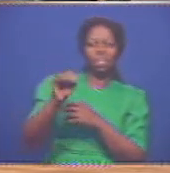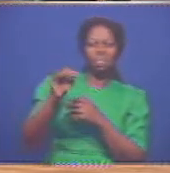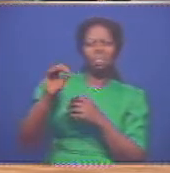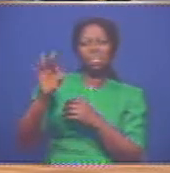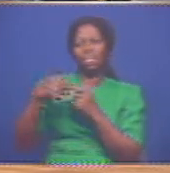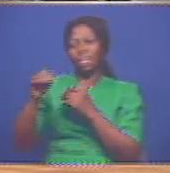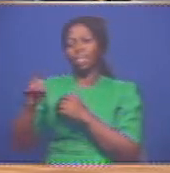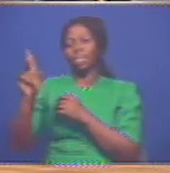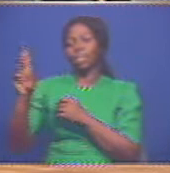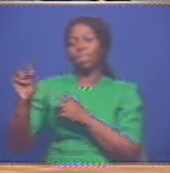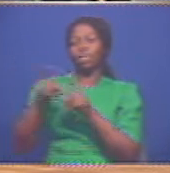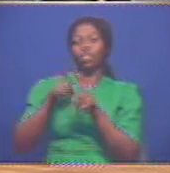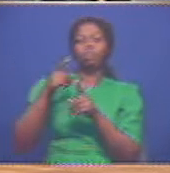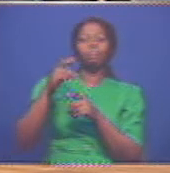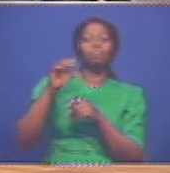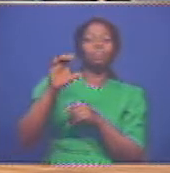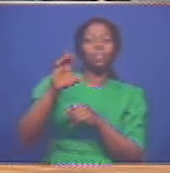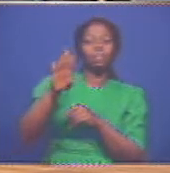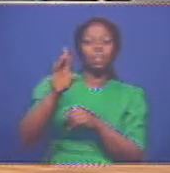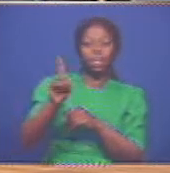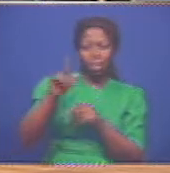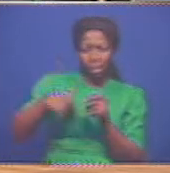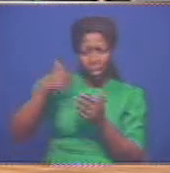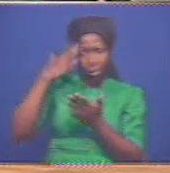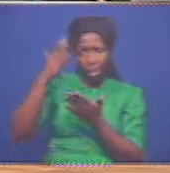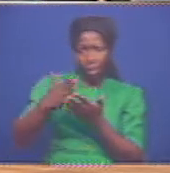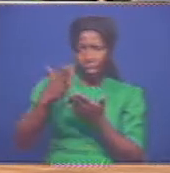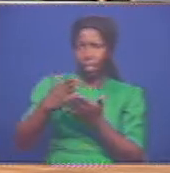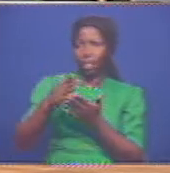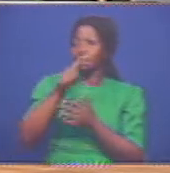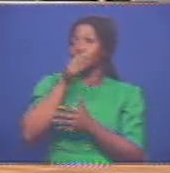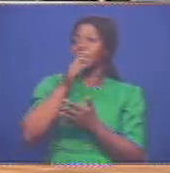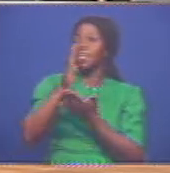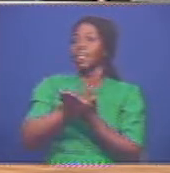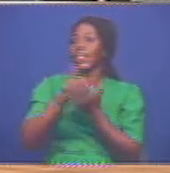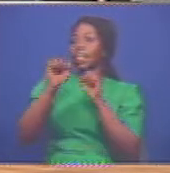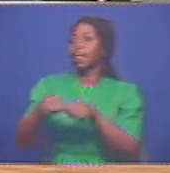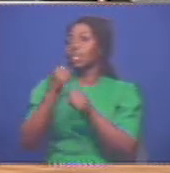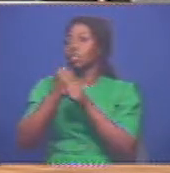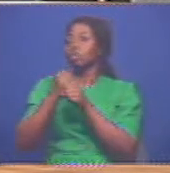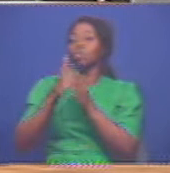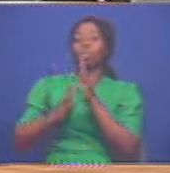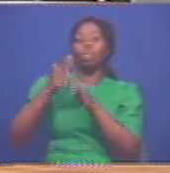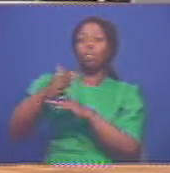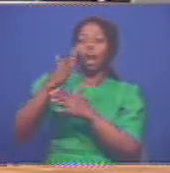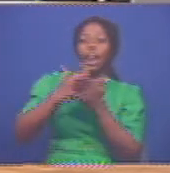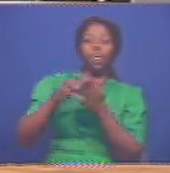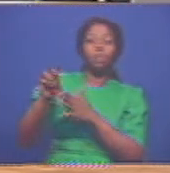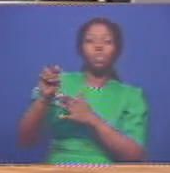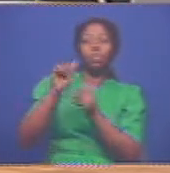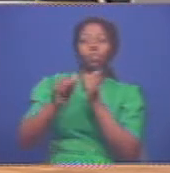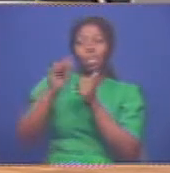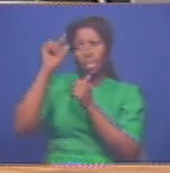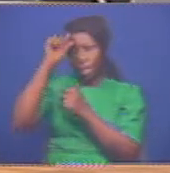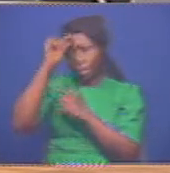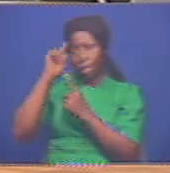50 to 80 kilometers from CBD. Yeah. For me, I believe maybe the private sector can do more than 500,000 that the government is targeting. Very